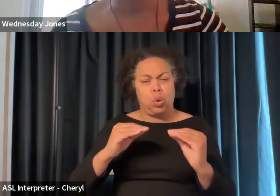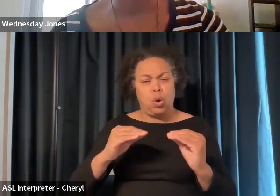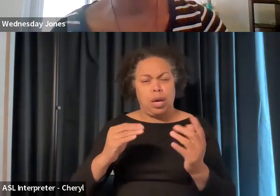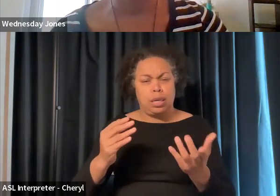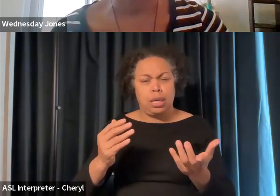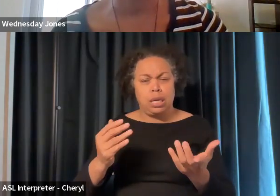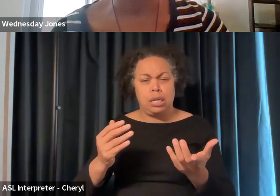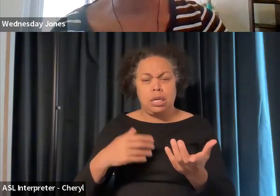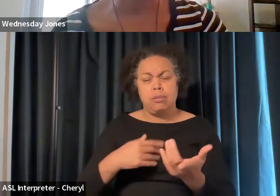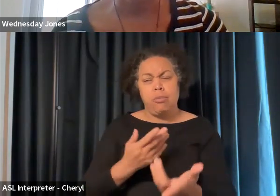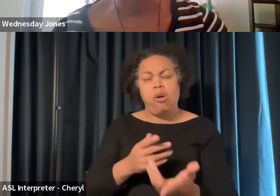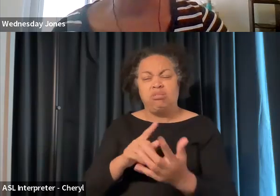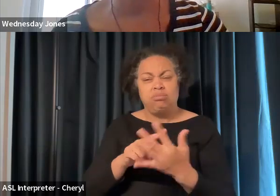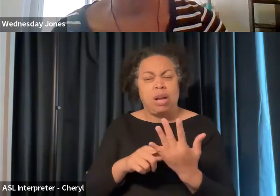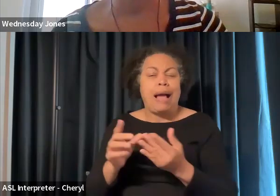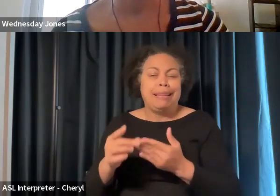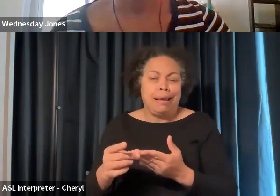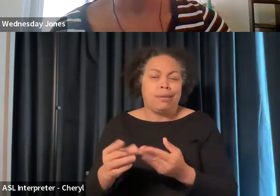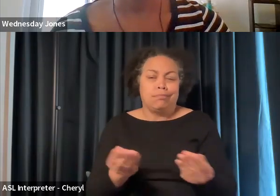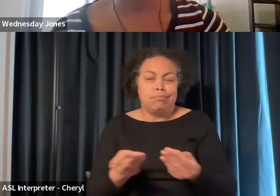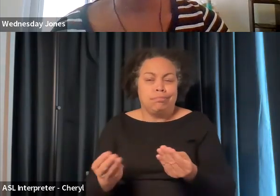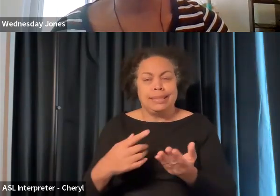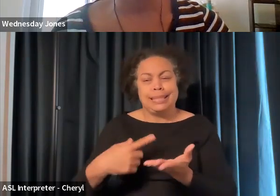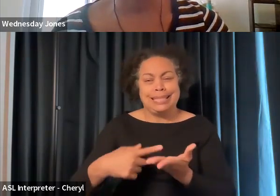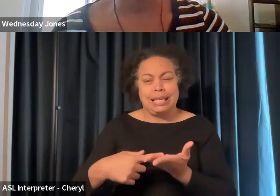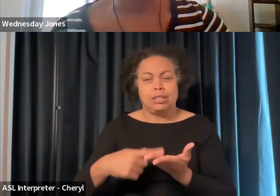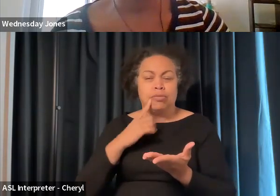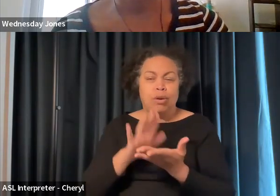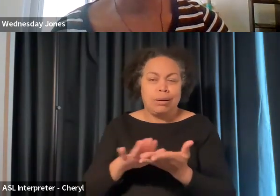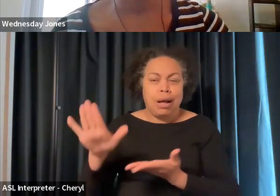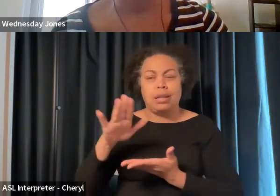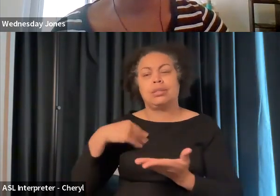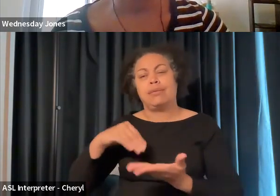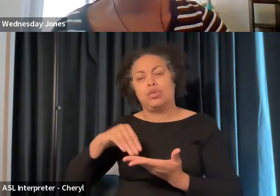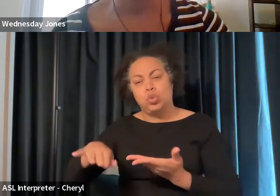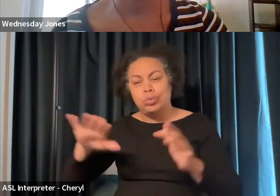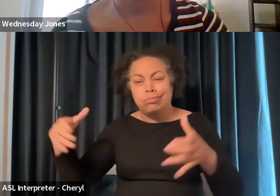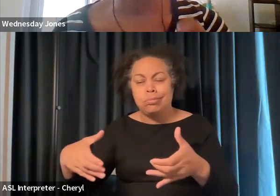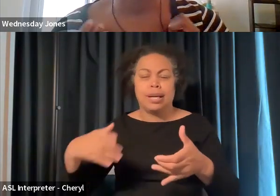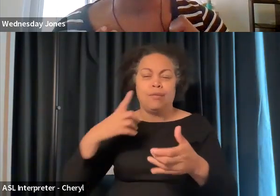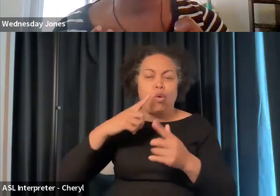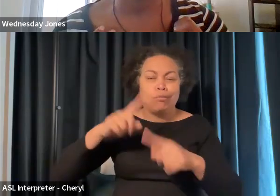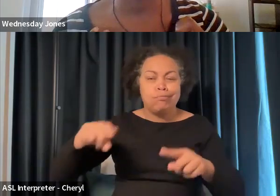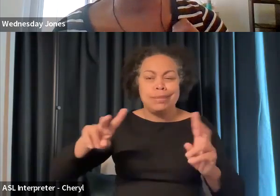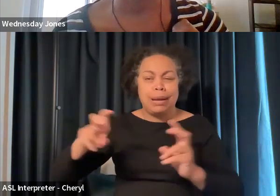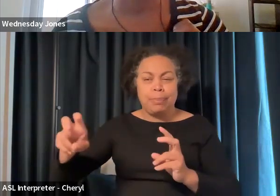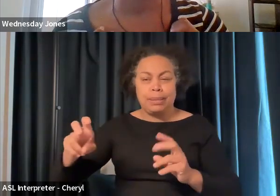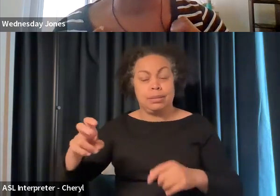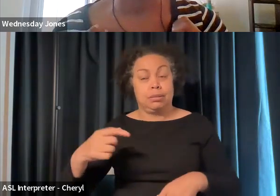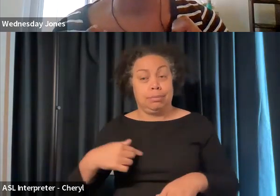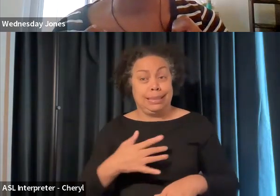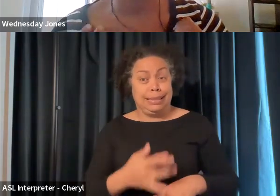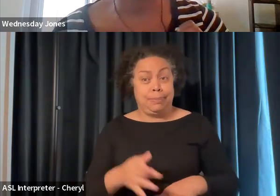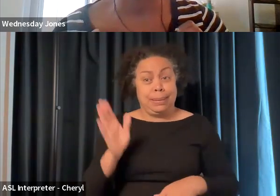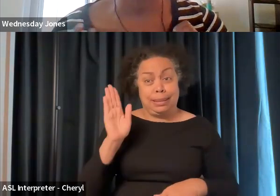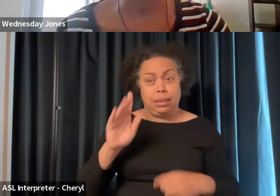facilitated discussions at my college with different students on different topics. My go-tos were I did presentations